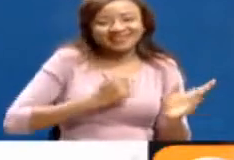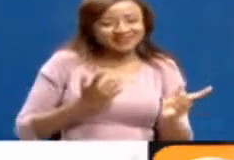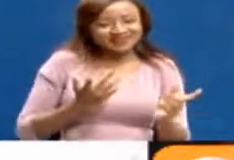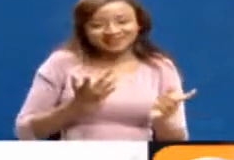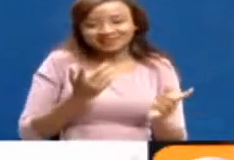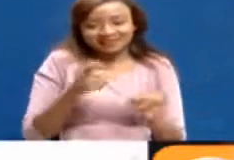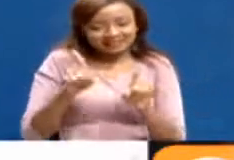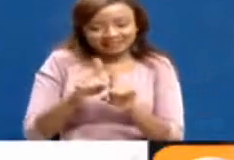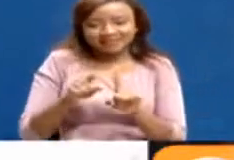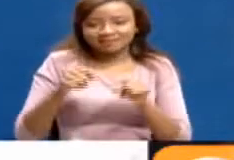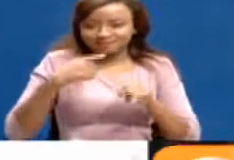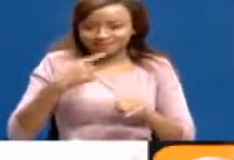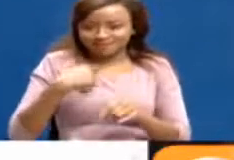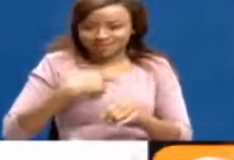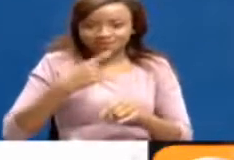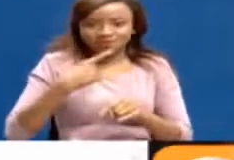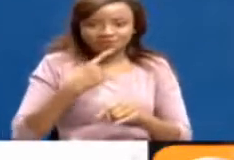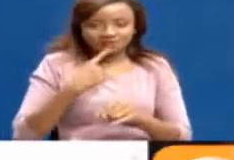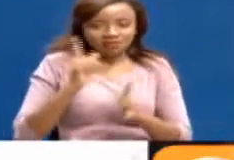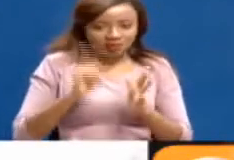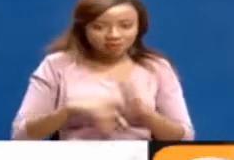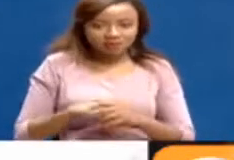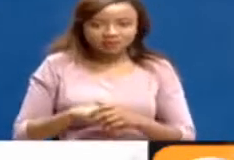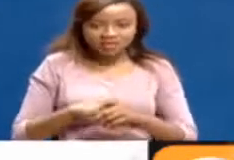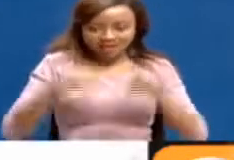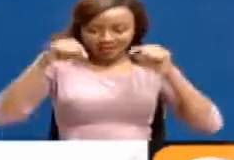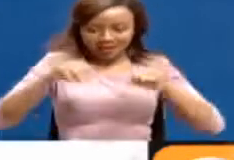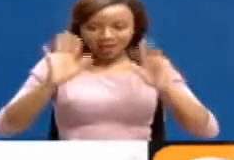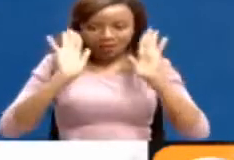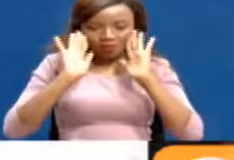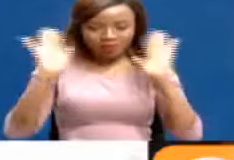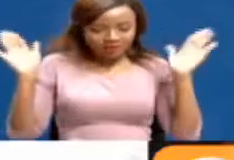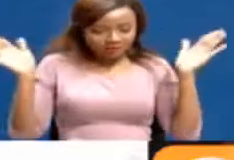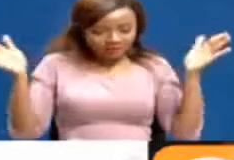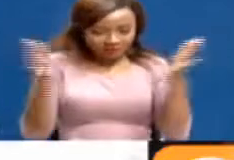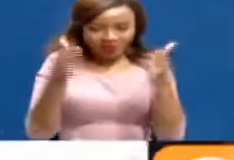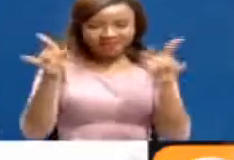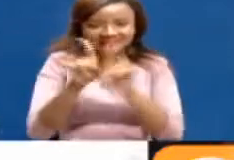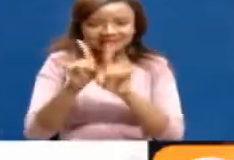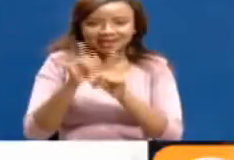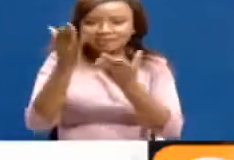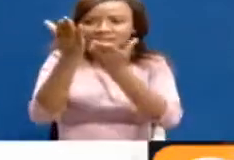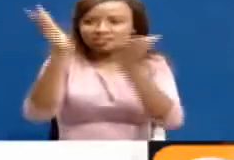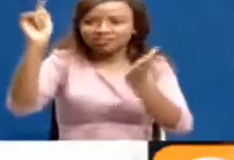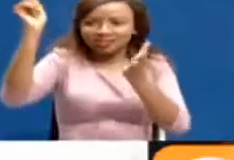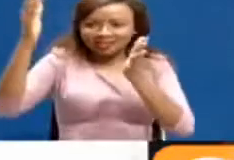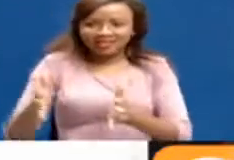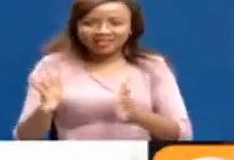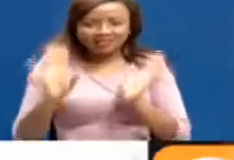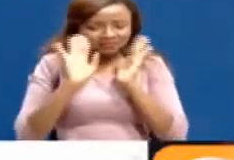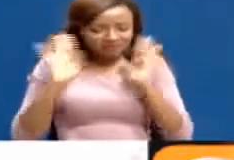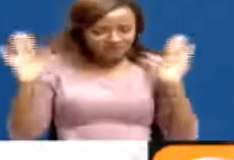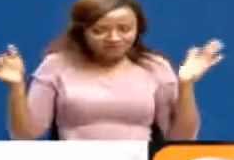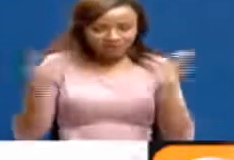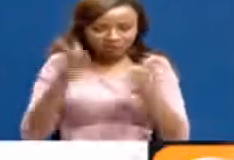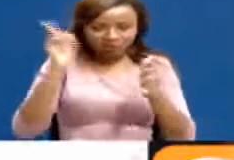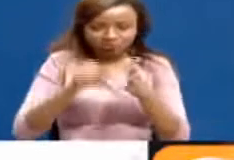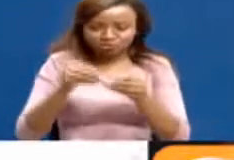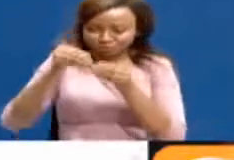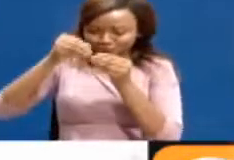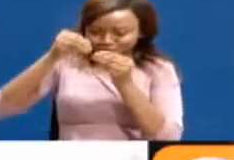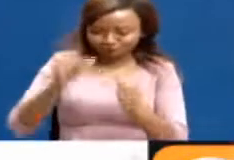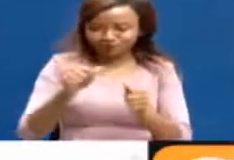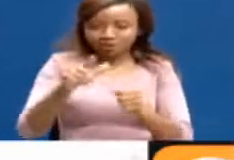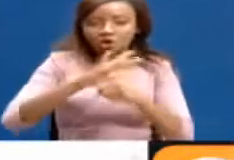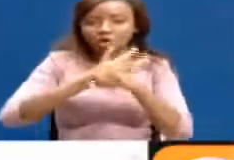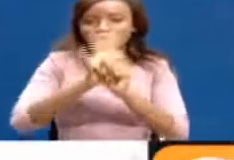as I've said, at this time, our focus and the minds of Kenyans really must be on fighting coronavirus. And